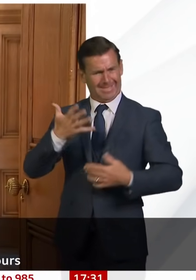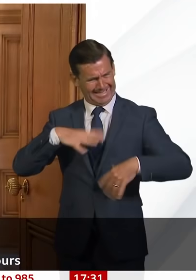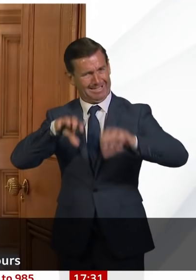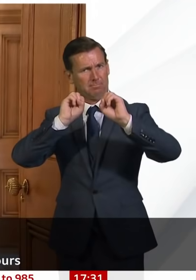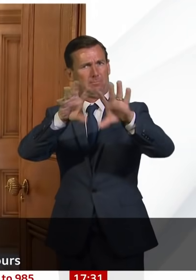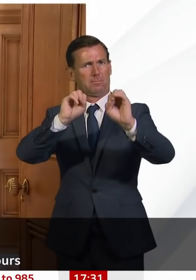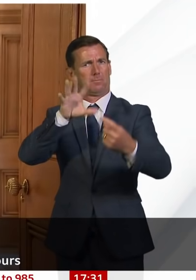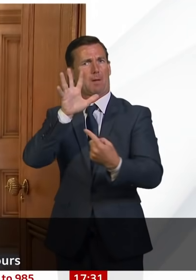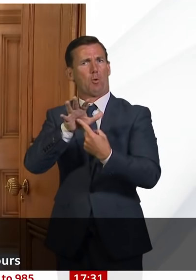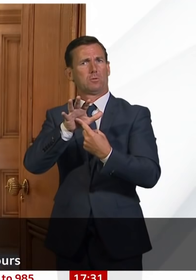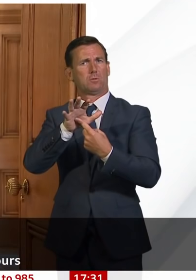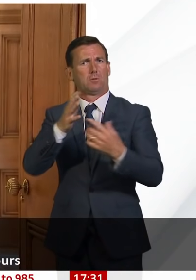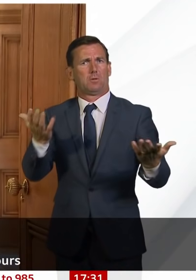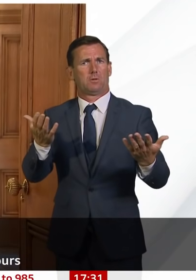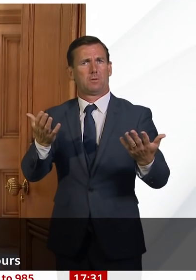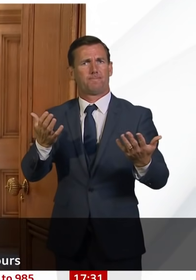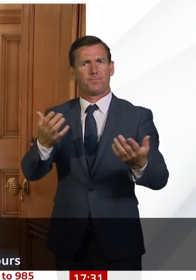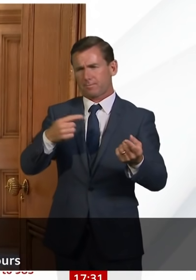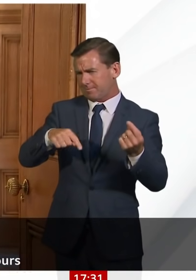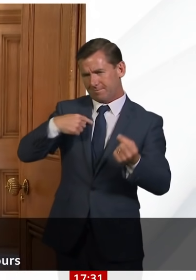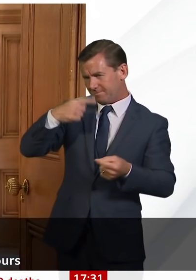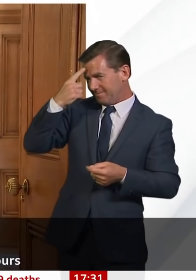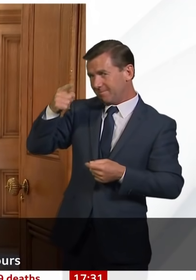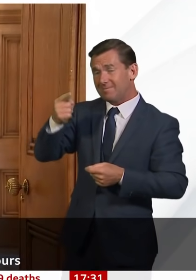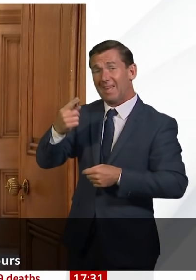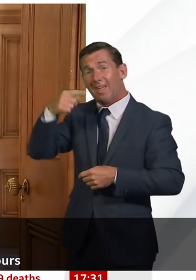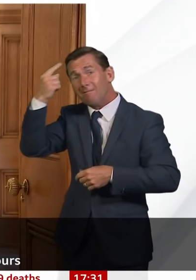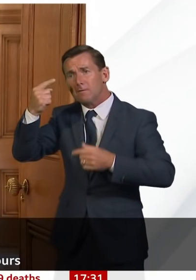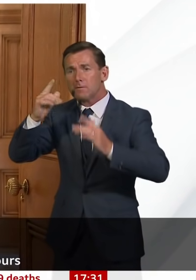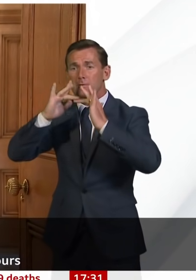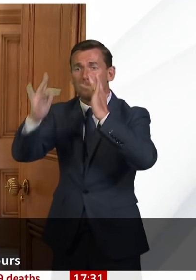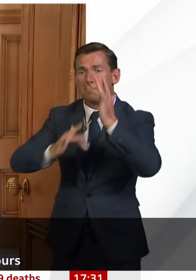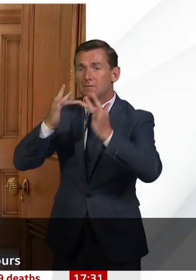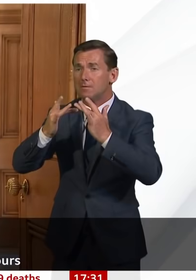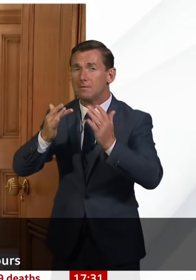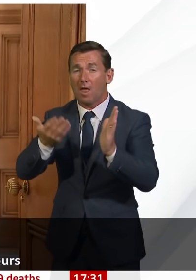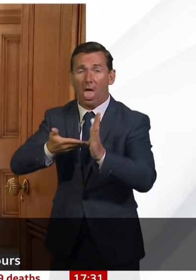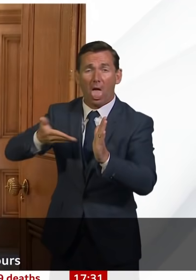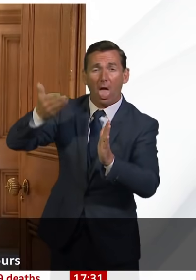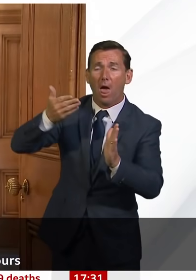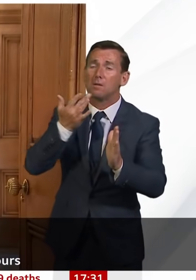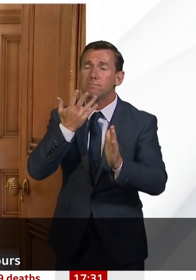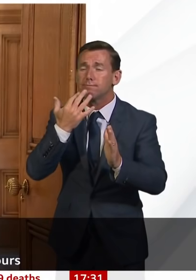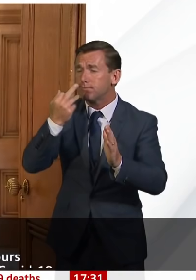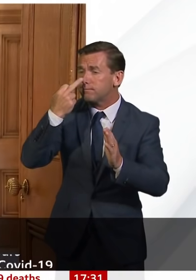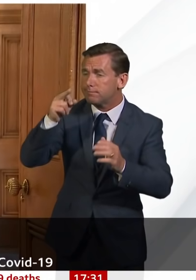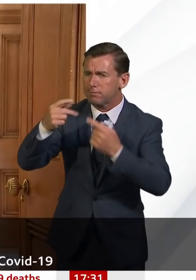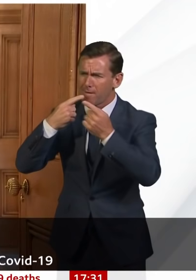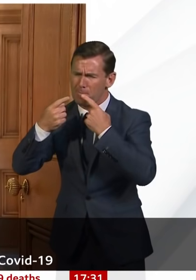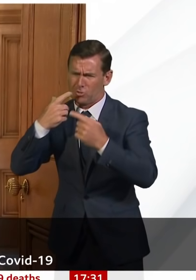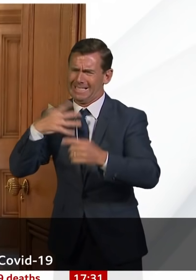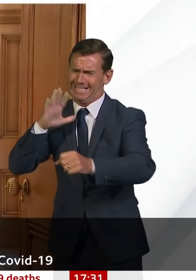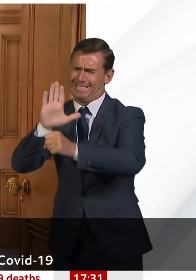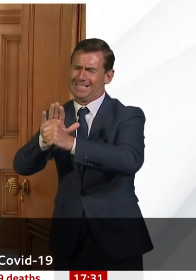we reach from that information. And so tackling disinformation is an important part of it, but I'm afraid I can't comment on